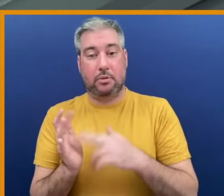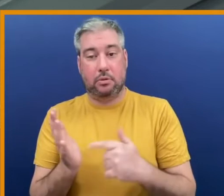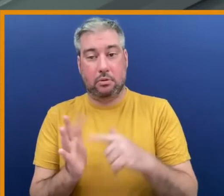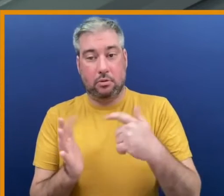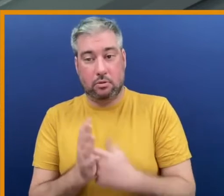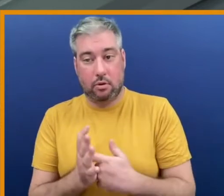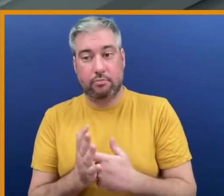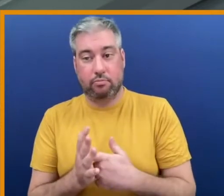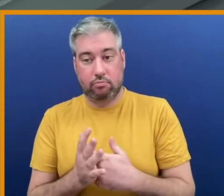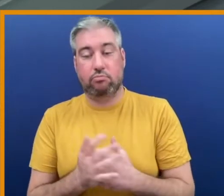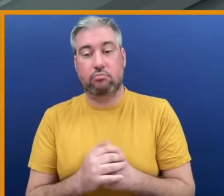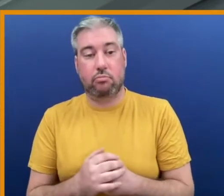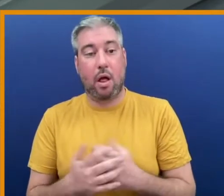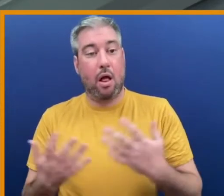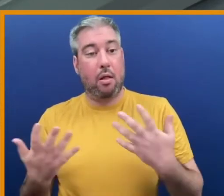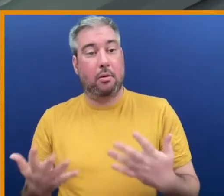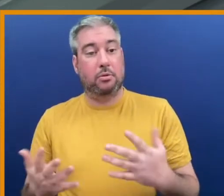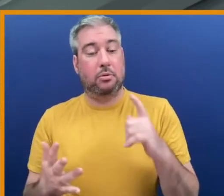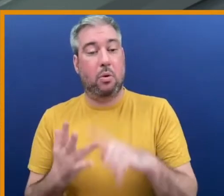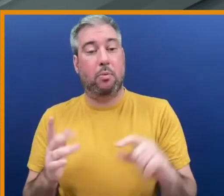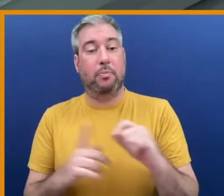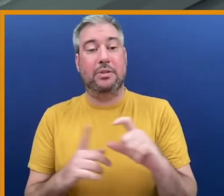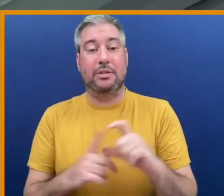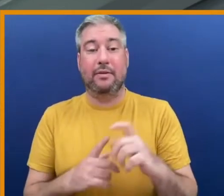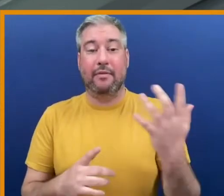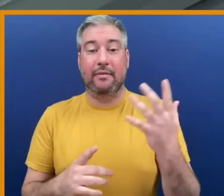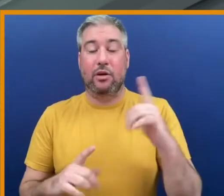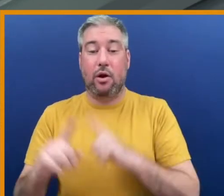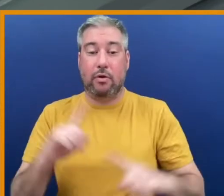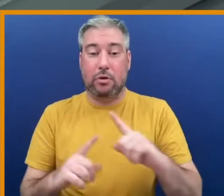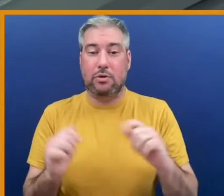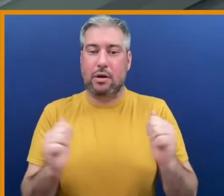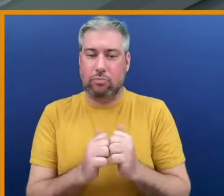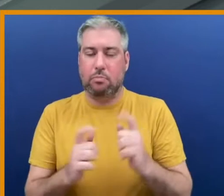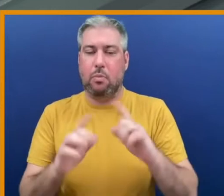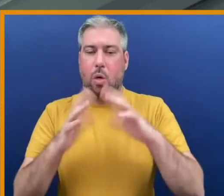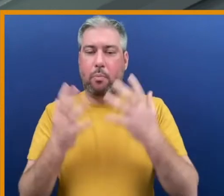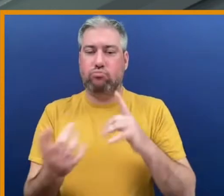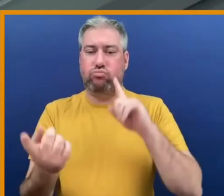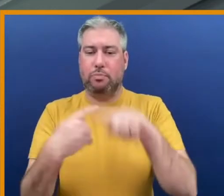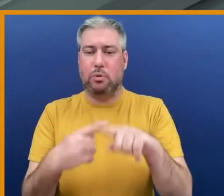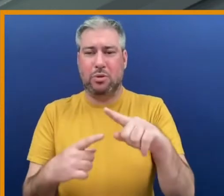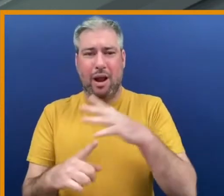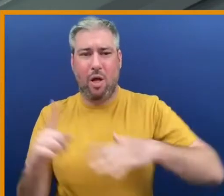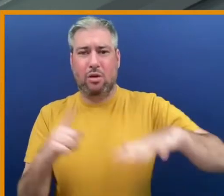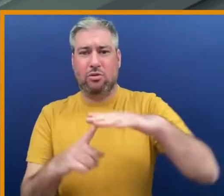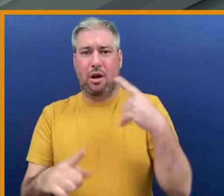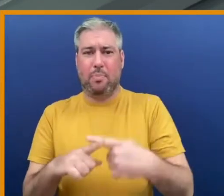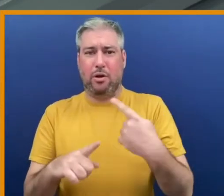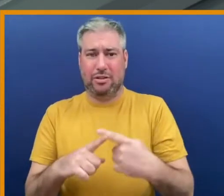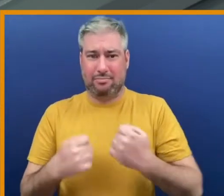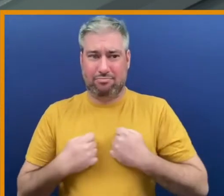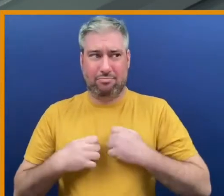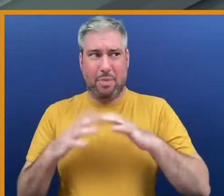the ecological emergency our planet is facing. Like in Glasgow at COP26, where leaders met to respond to the climate